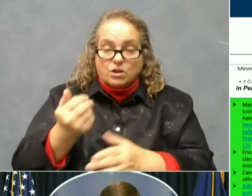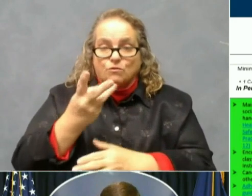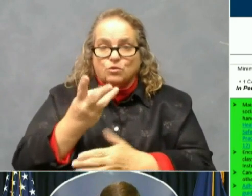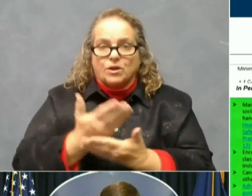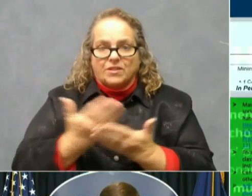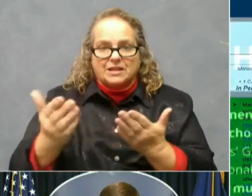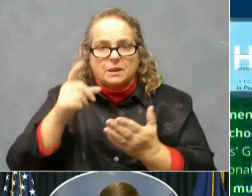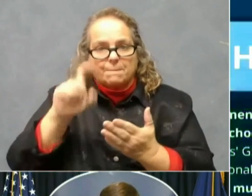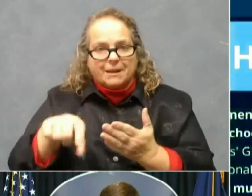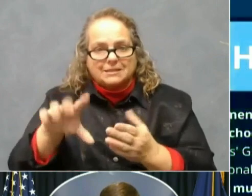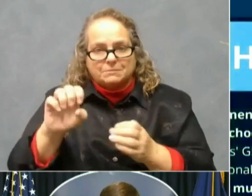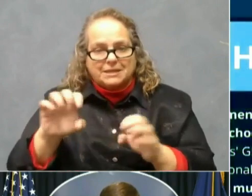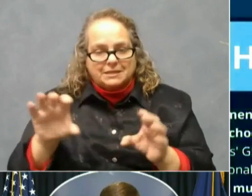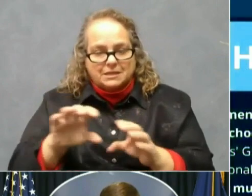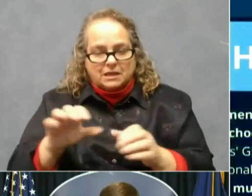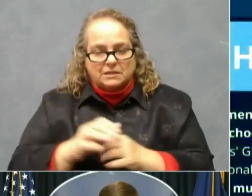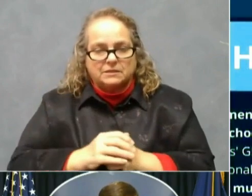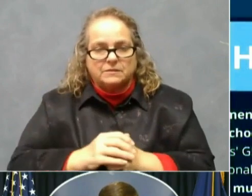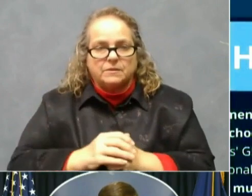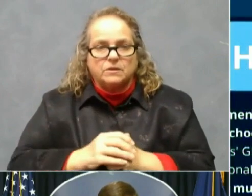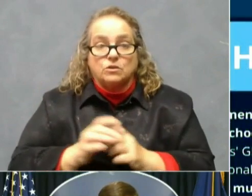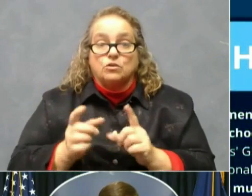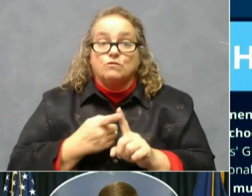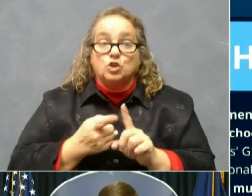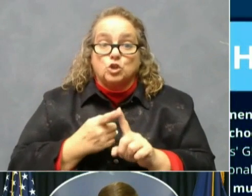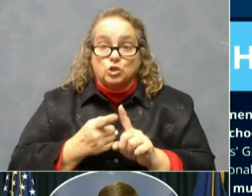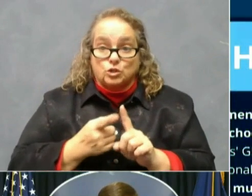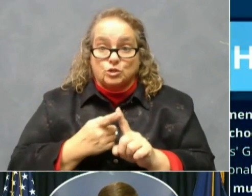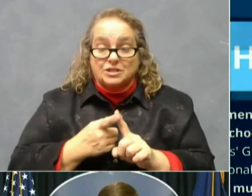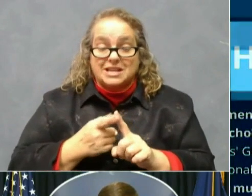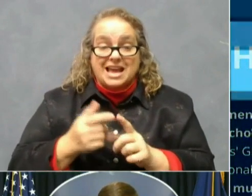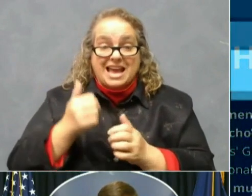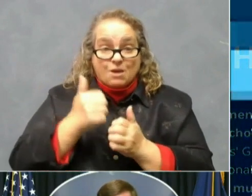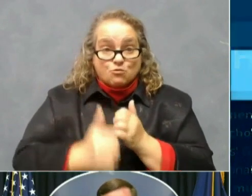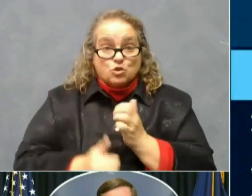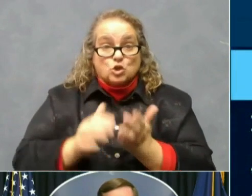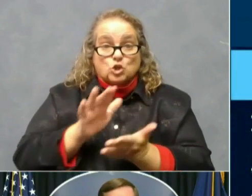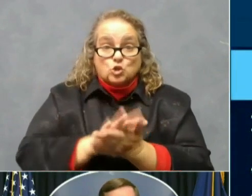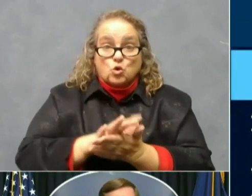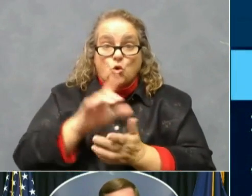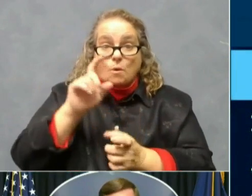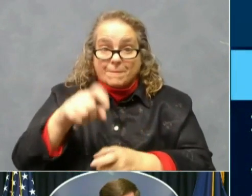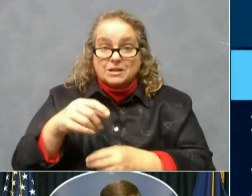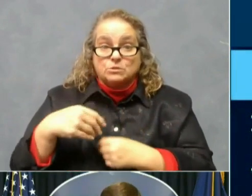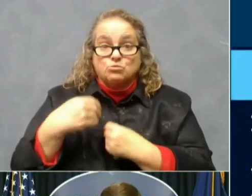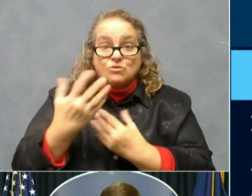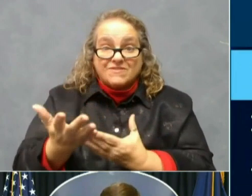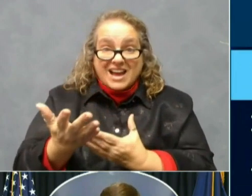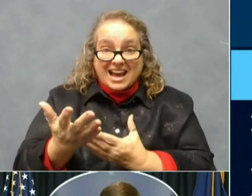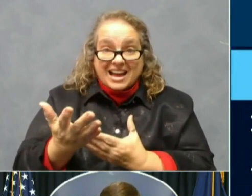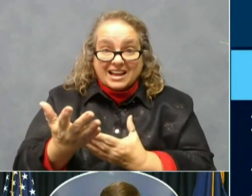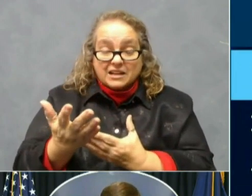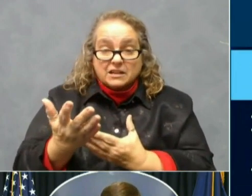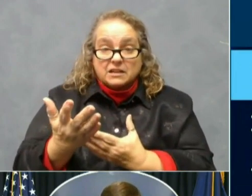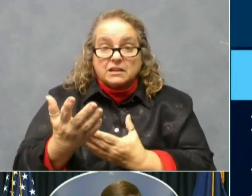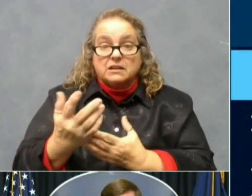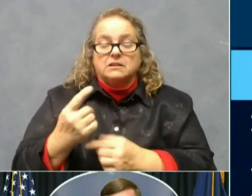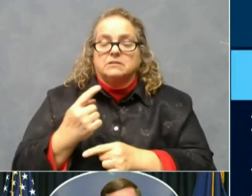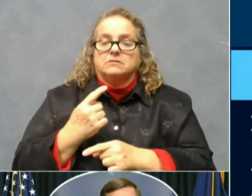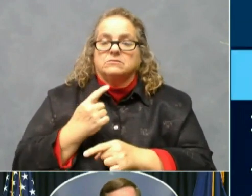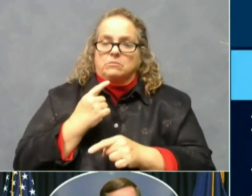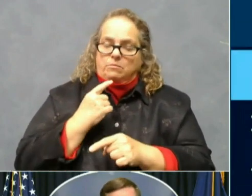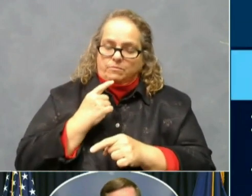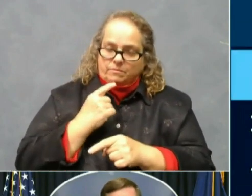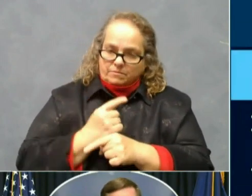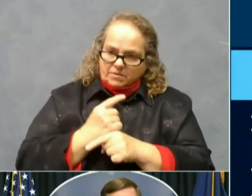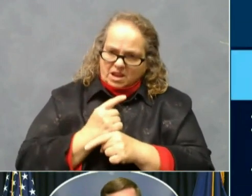done. First, every school must provide a meaningful virtual option